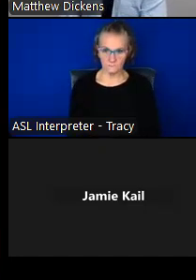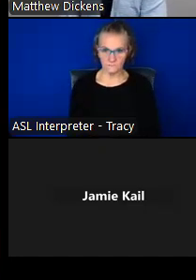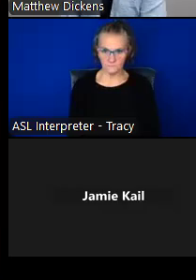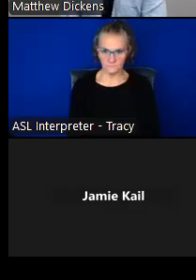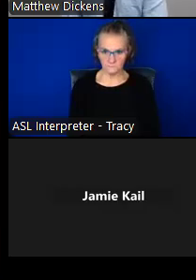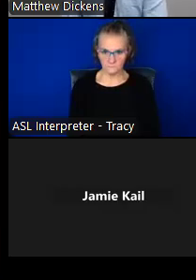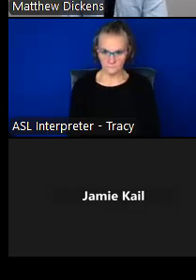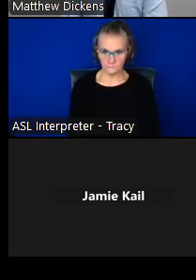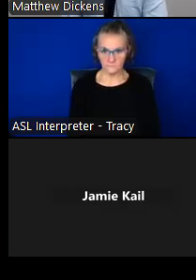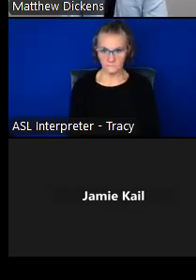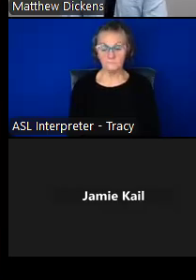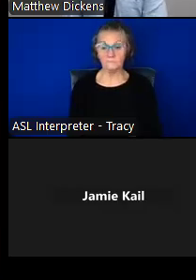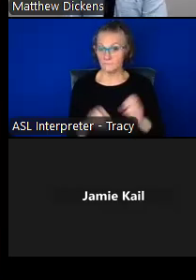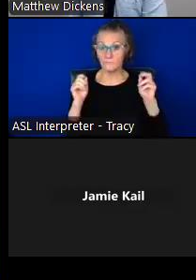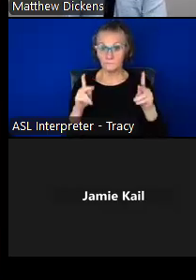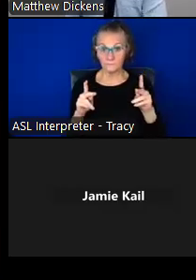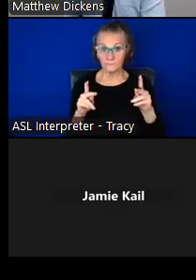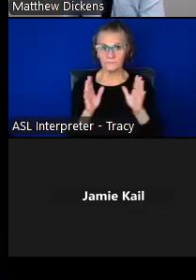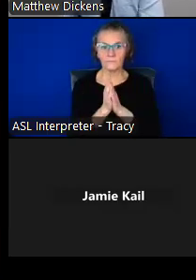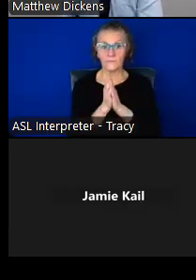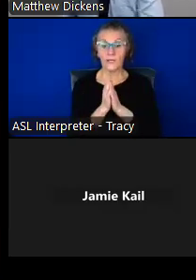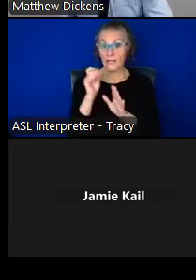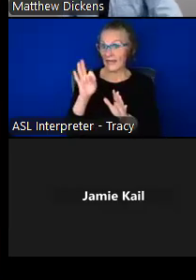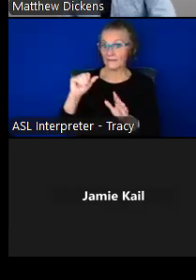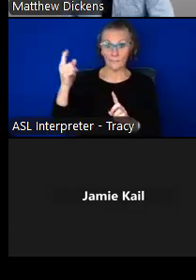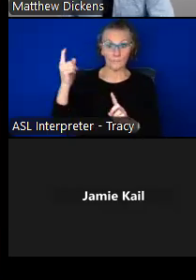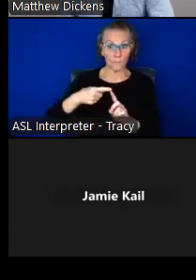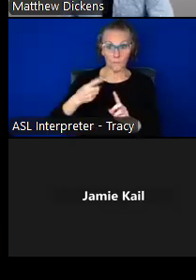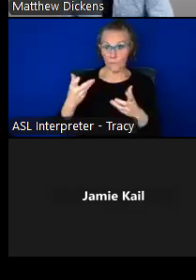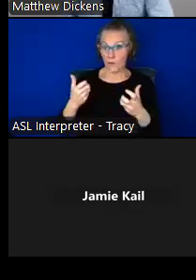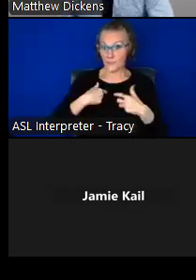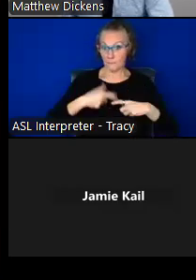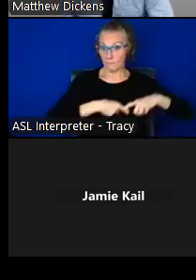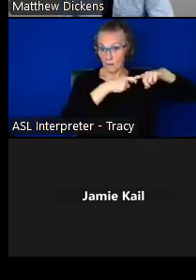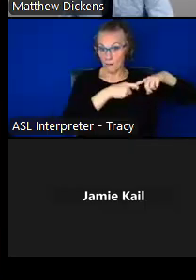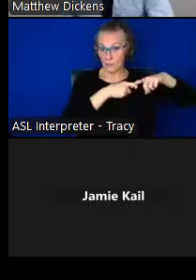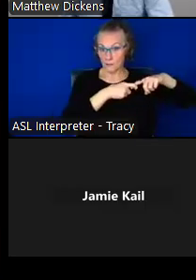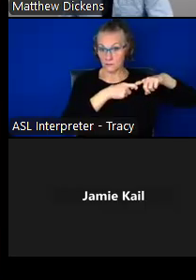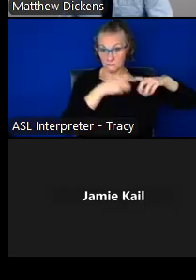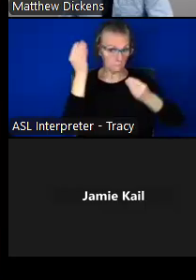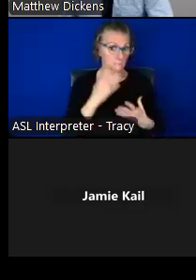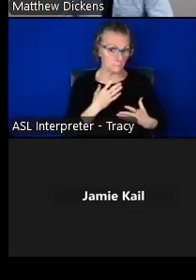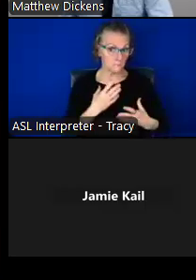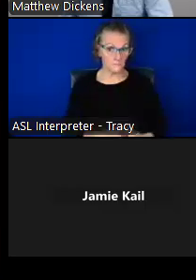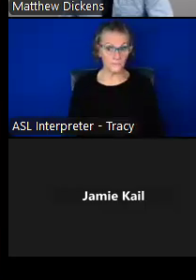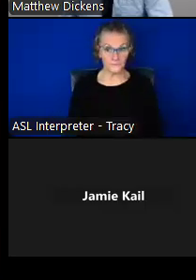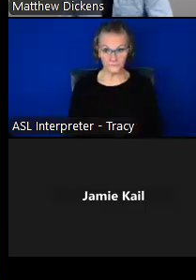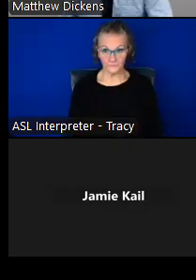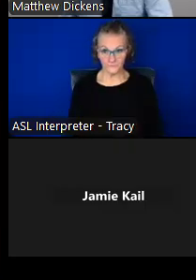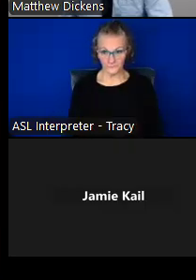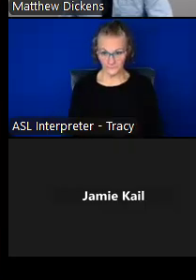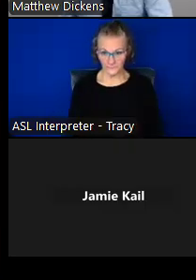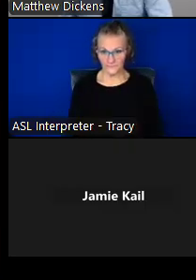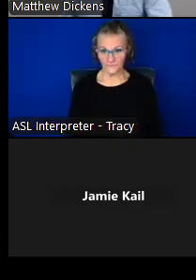presentation. Okay. If at any point you want me to pause, just let me know.